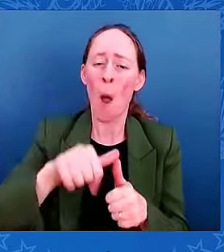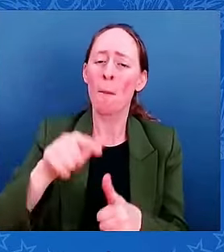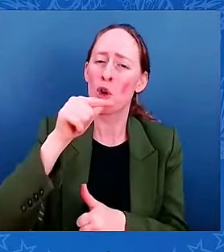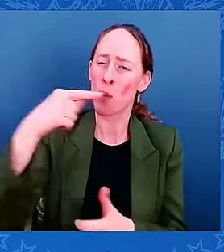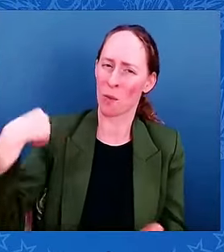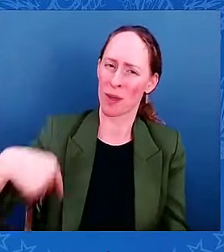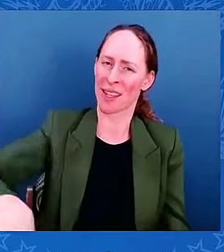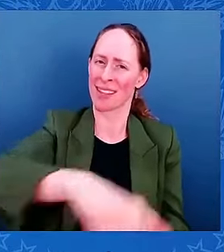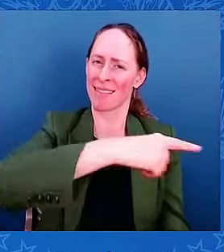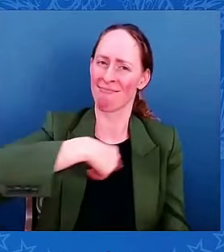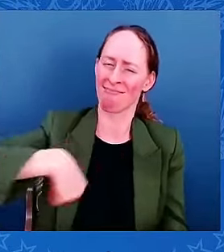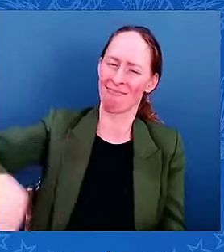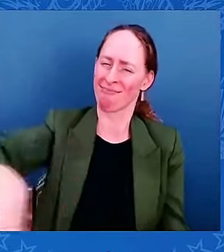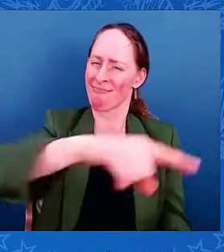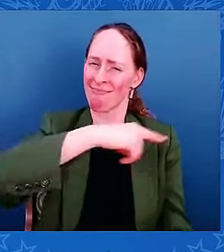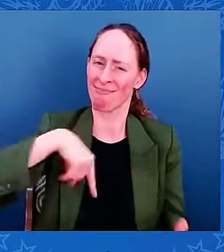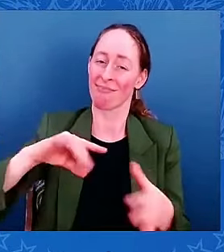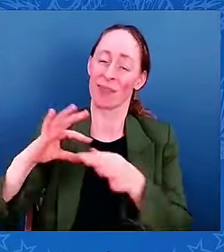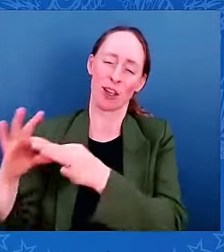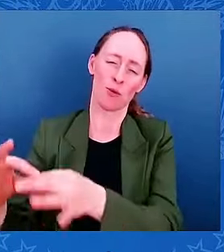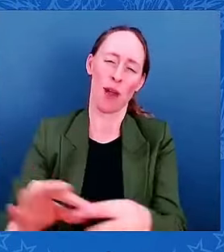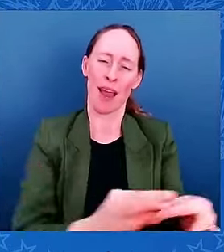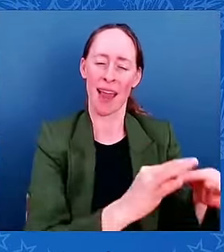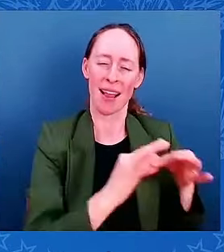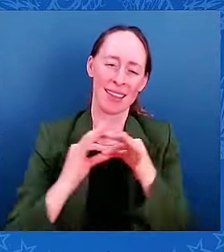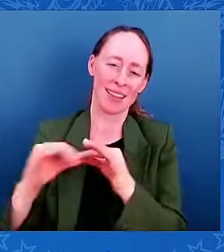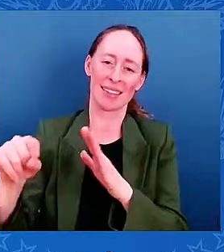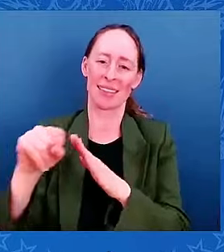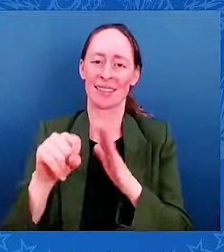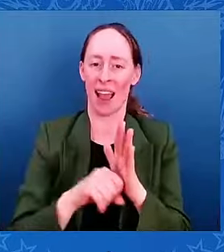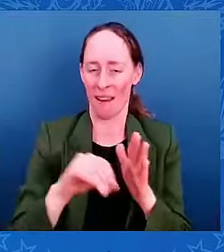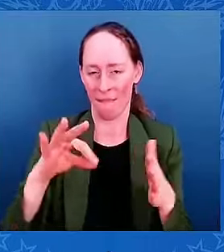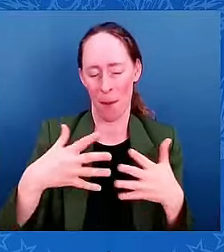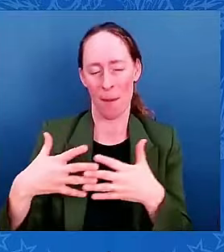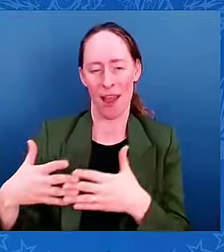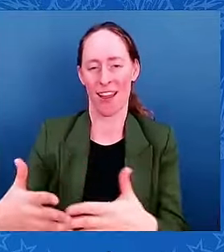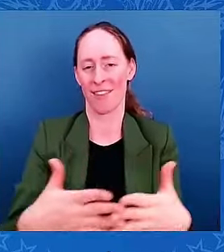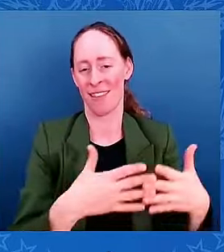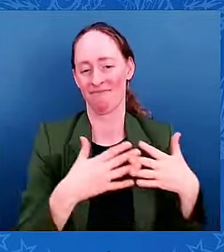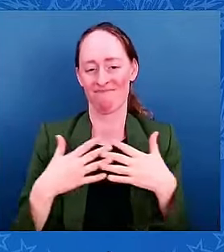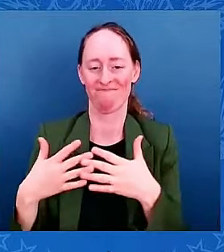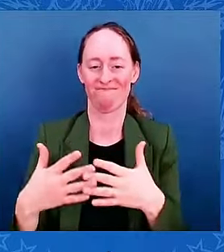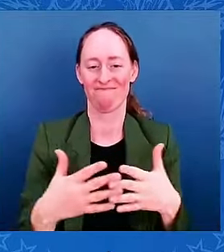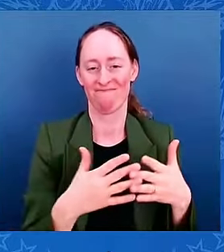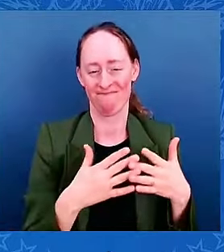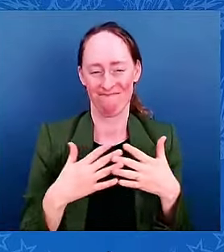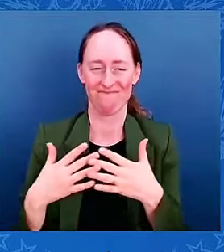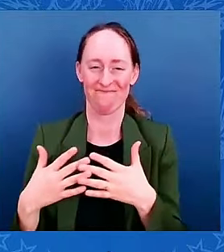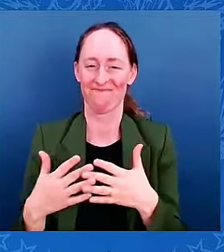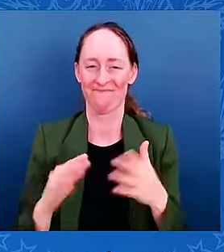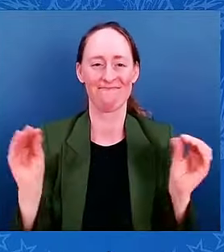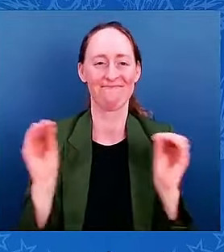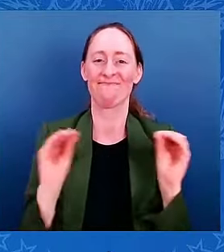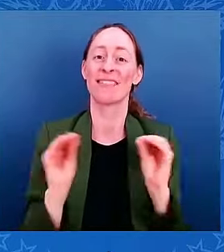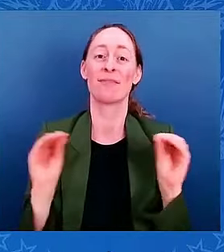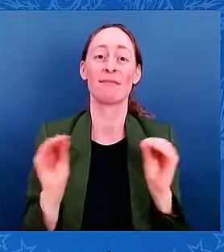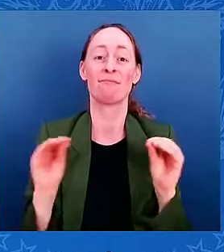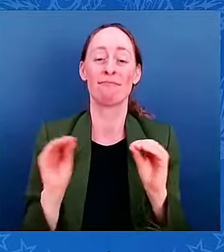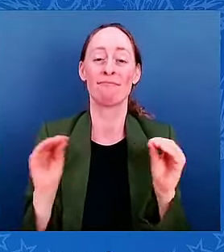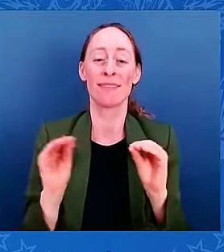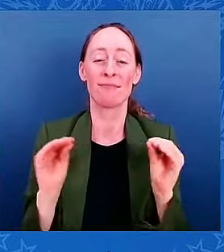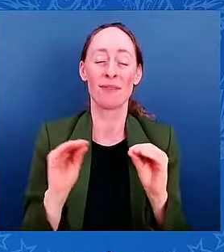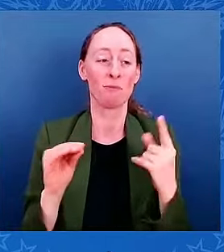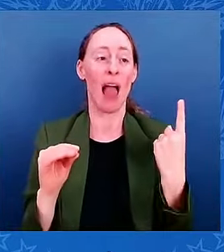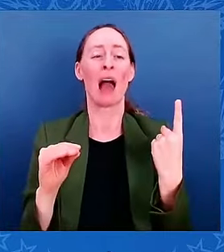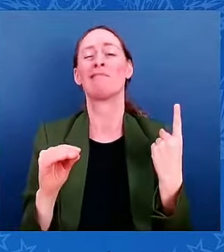America. There's nothing, nothing, nothing, nothing beyond our capacity, when we work